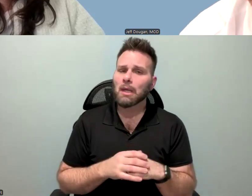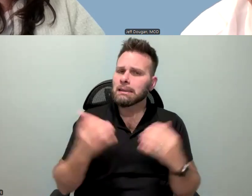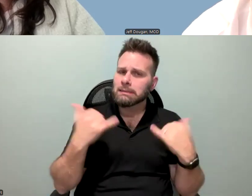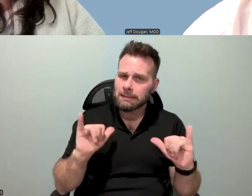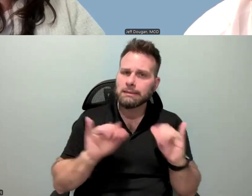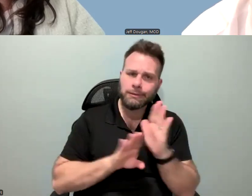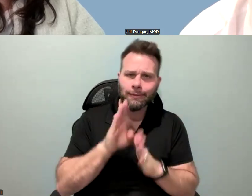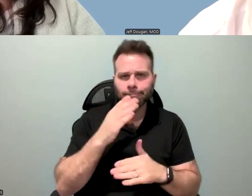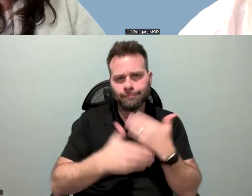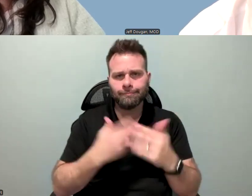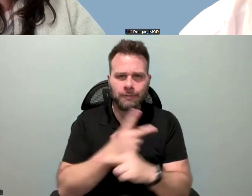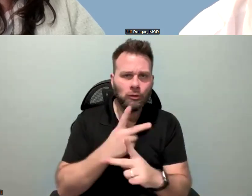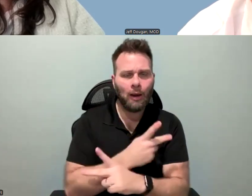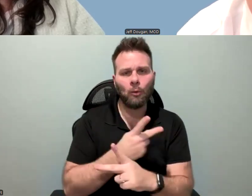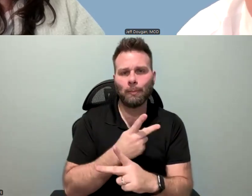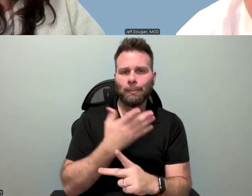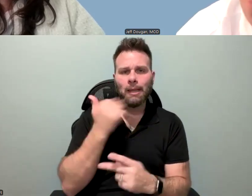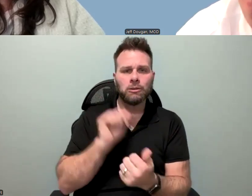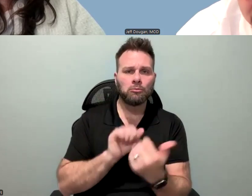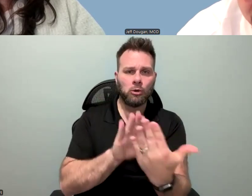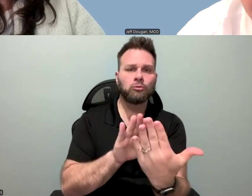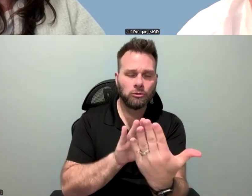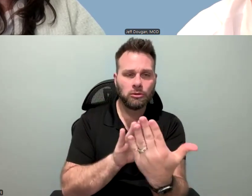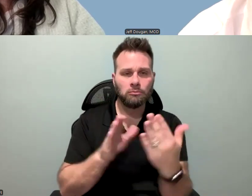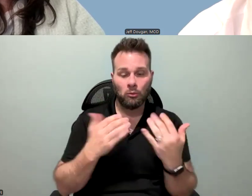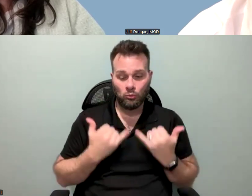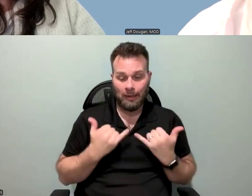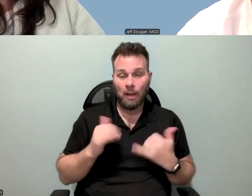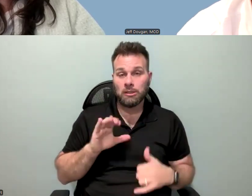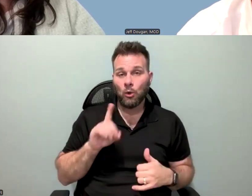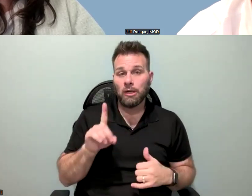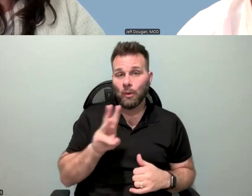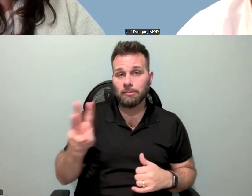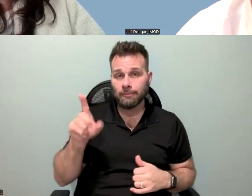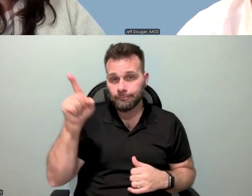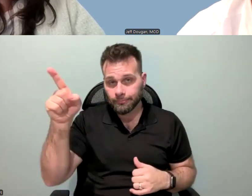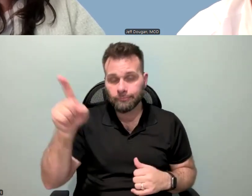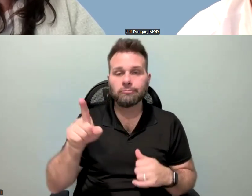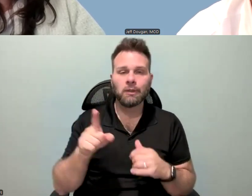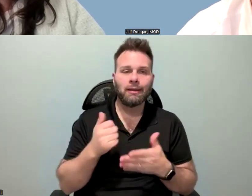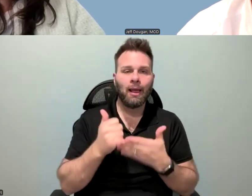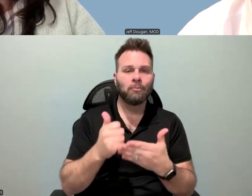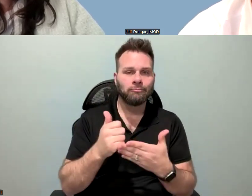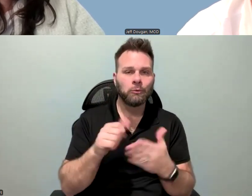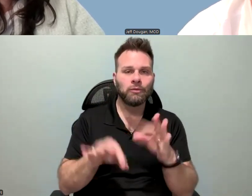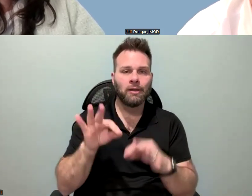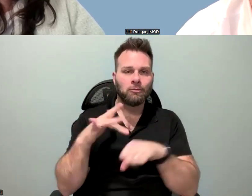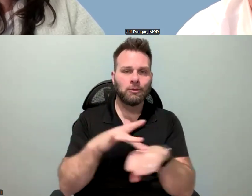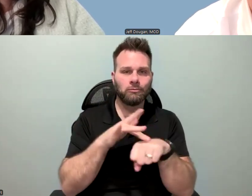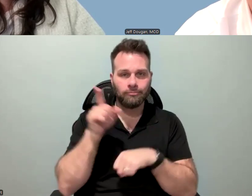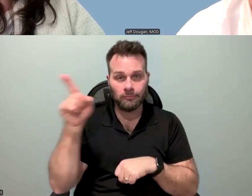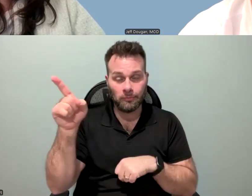on to figure out how we best implement that. But for right now, the COD webpage should be the starting point. And we're hoping that as we move